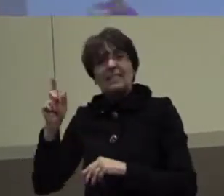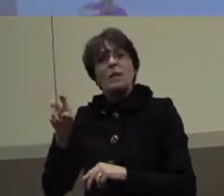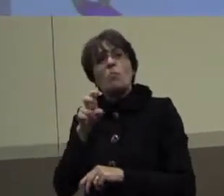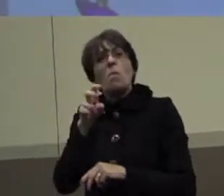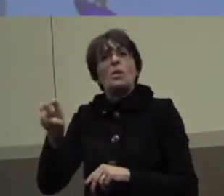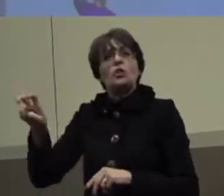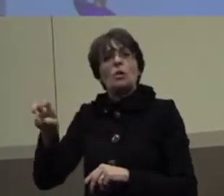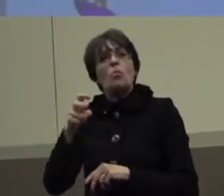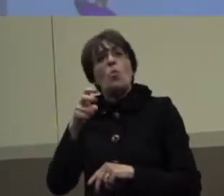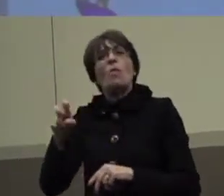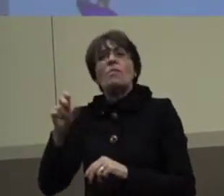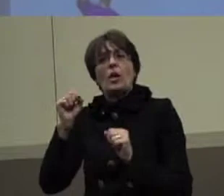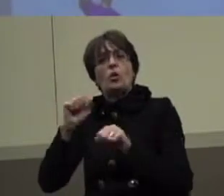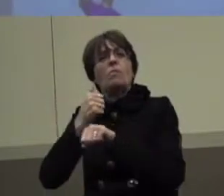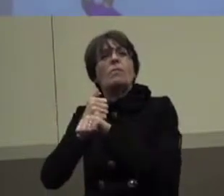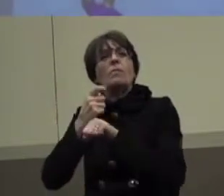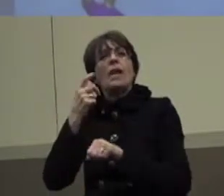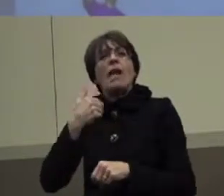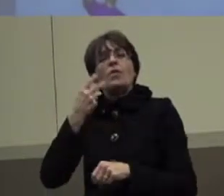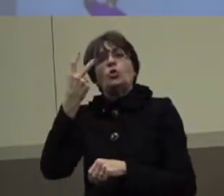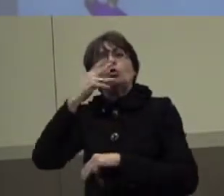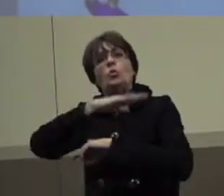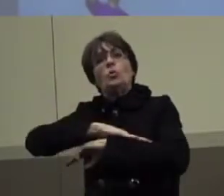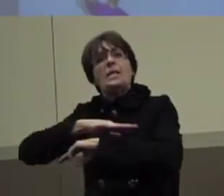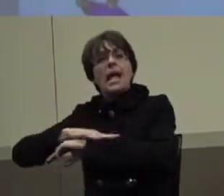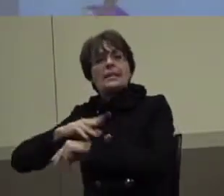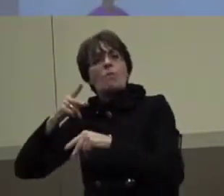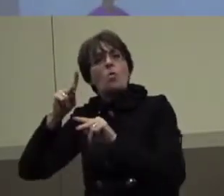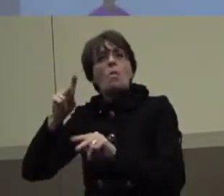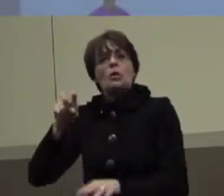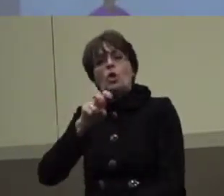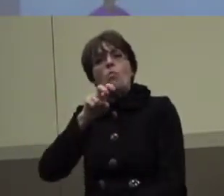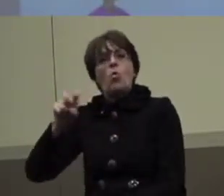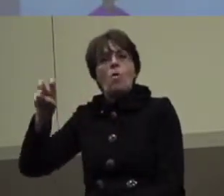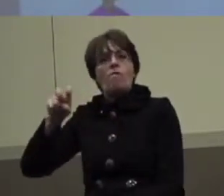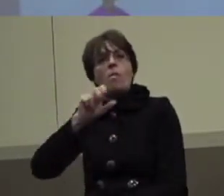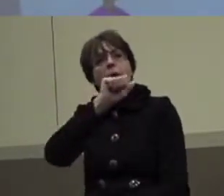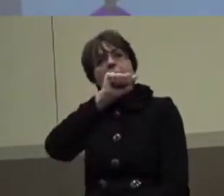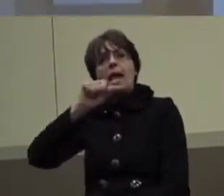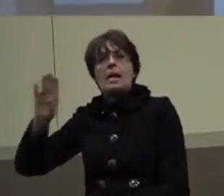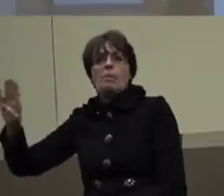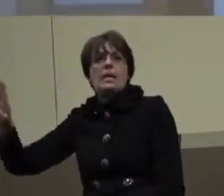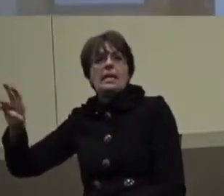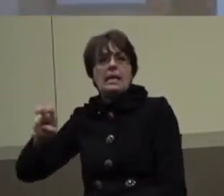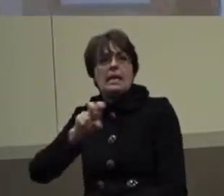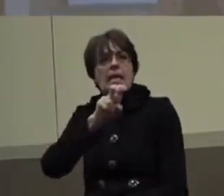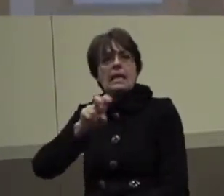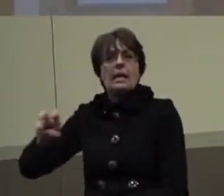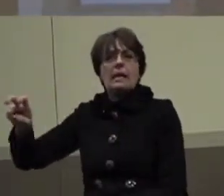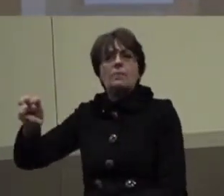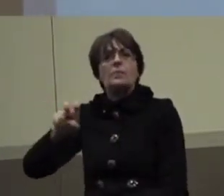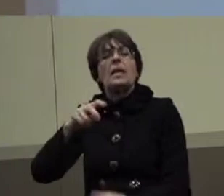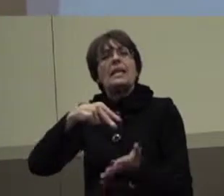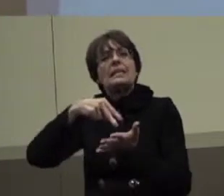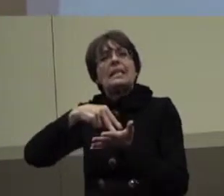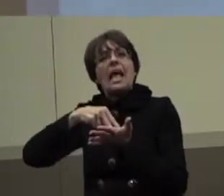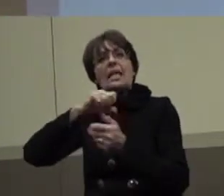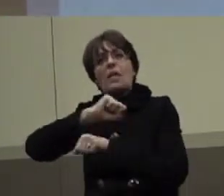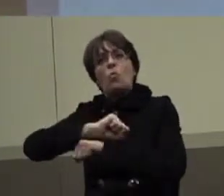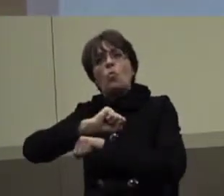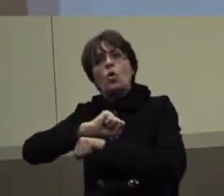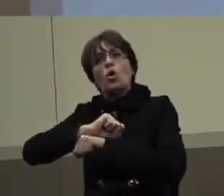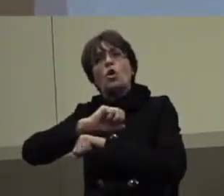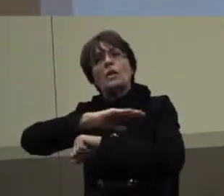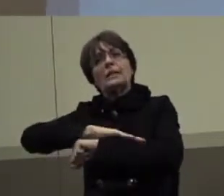for Otter. Having 2 desks and permission to move from desk A to desk B. the standing